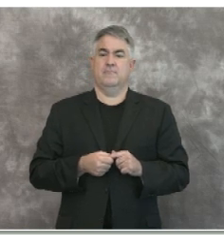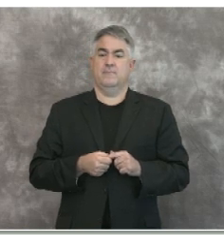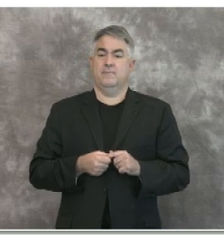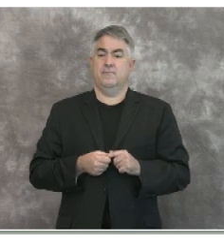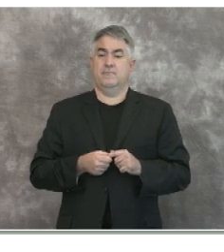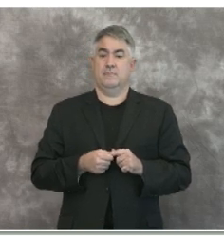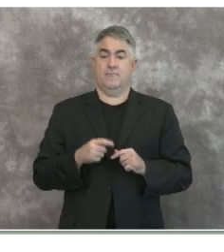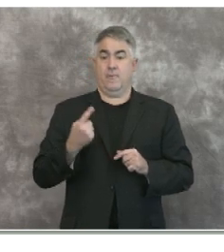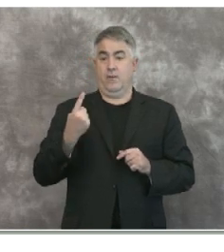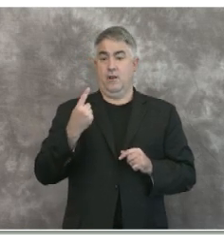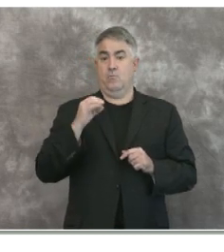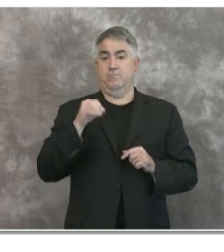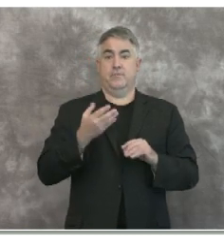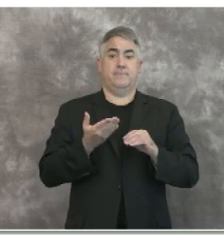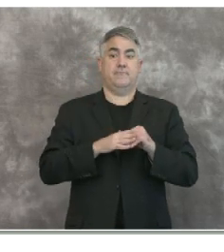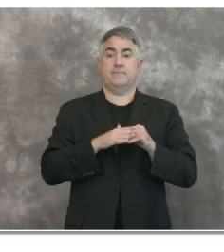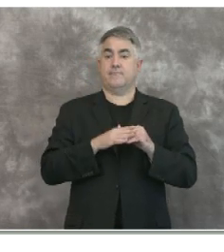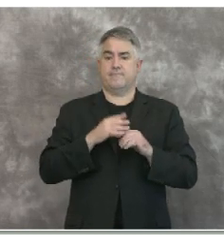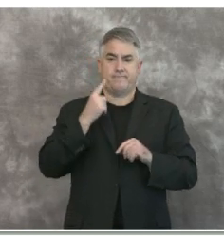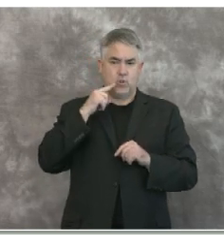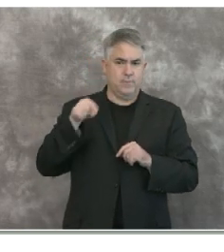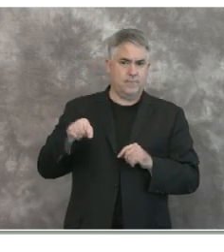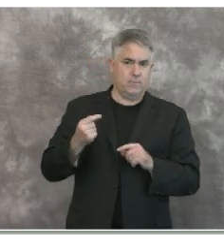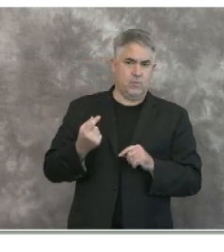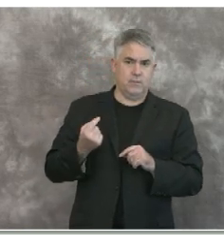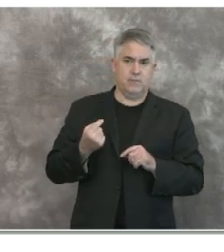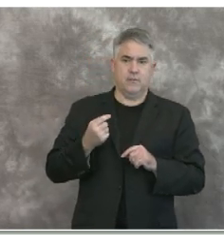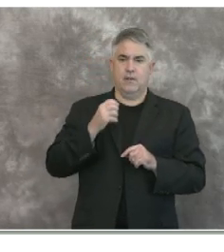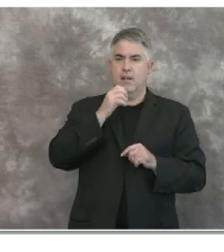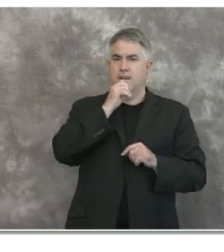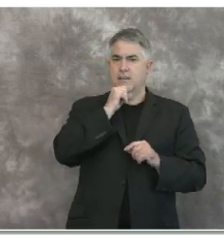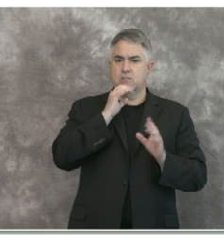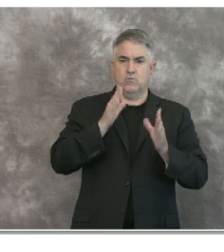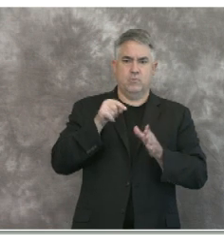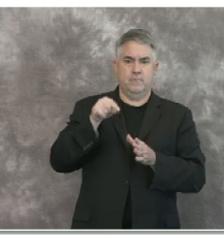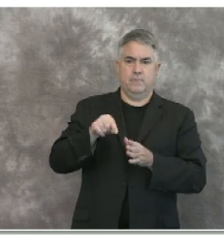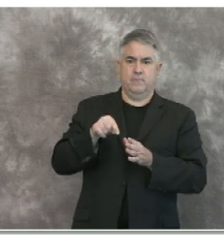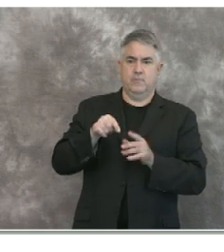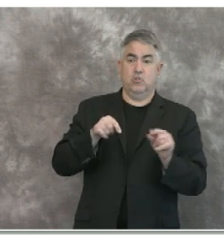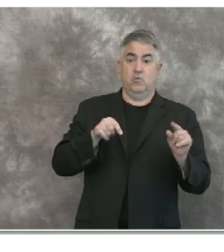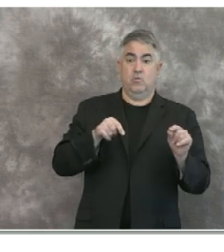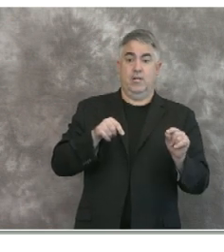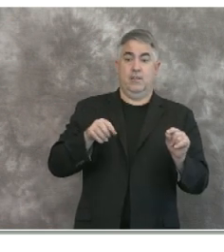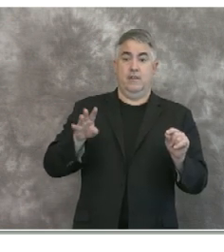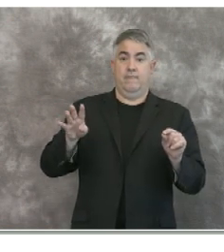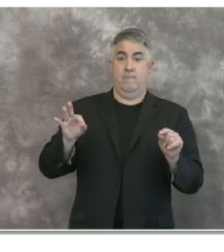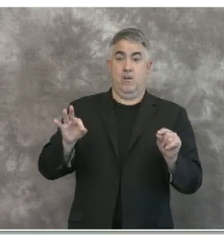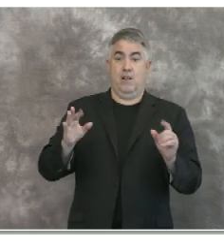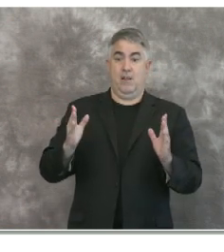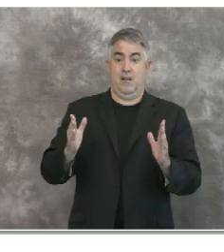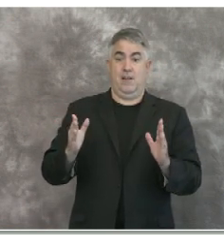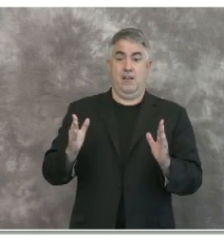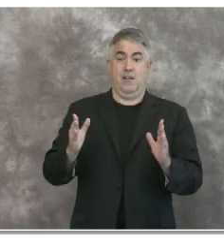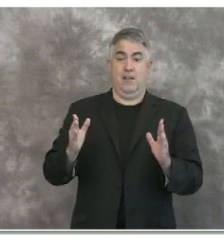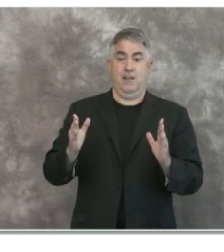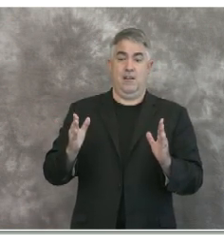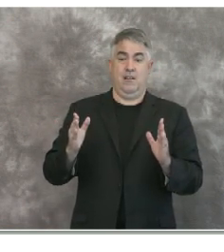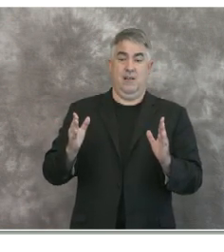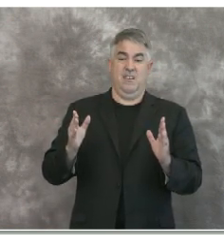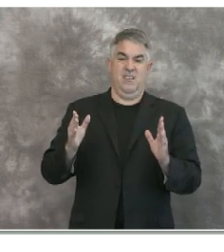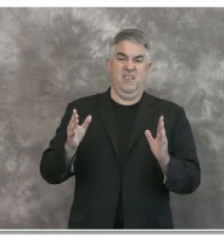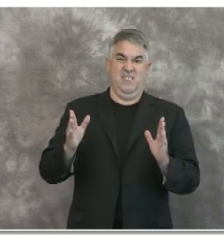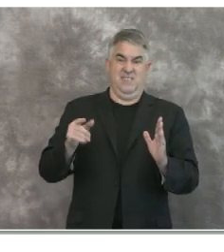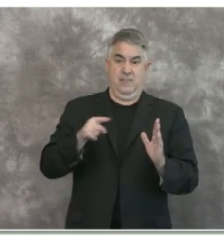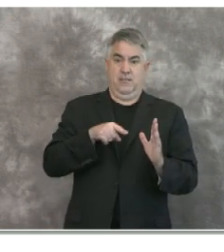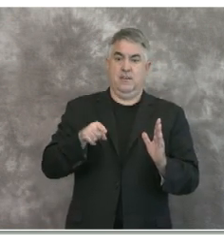1% for the age range of 20 to 49 years of age at 52%. And